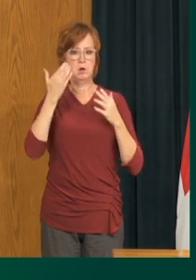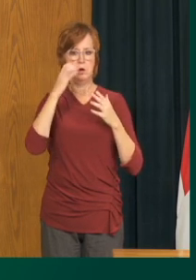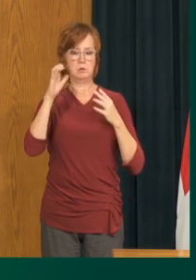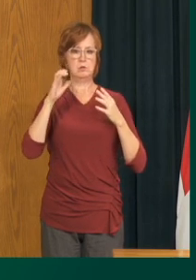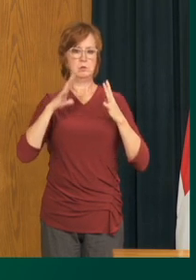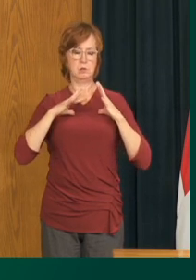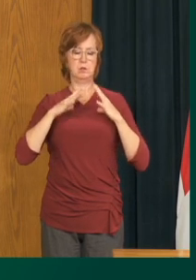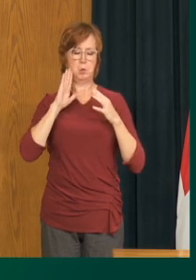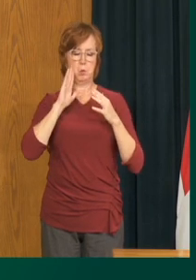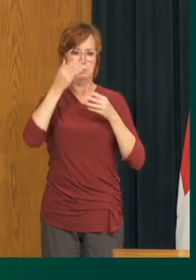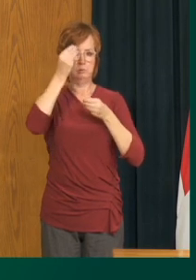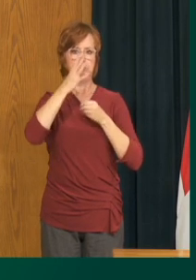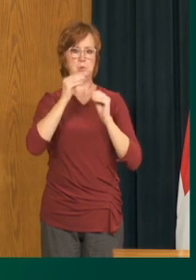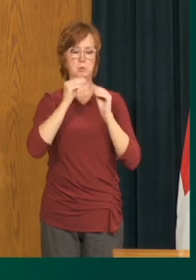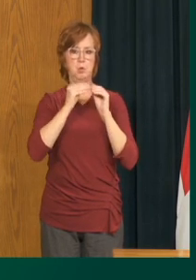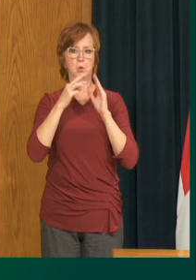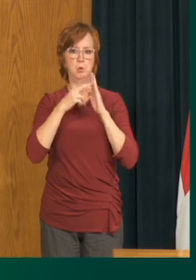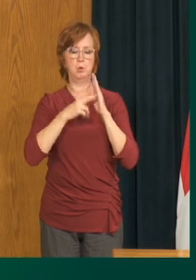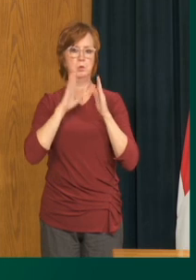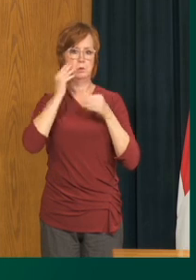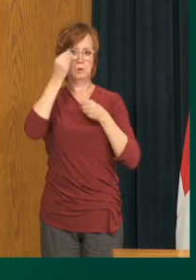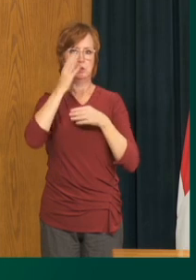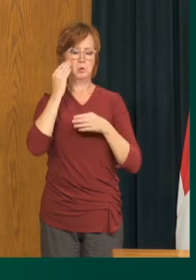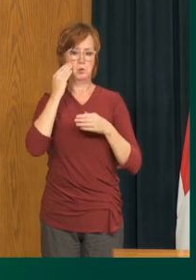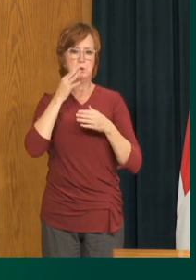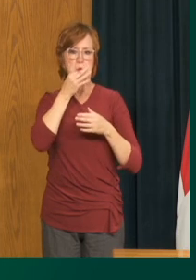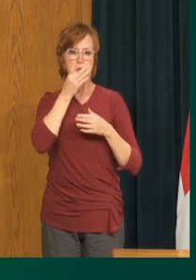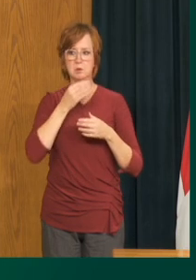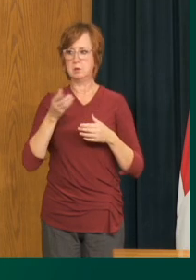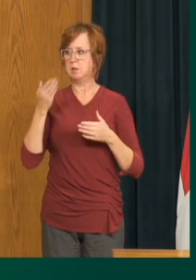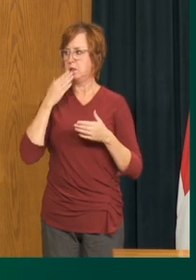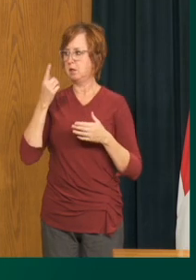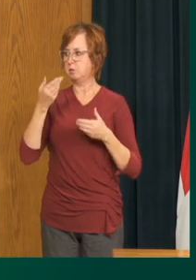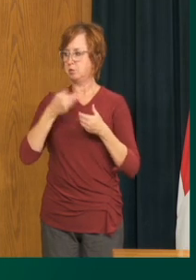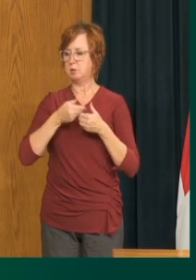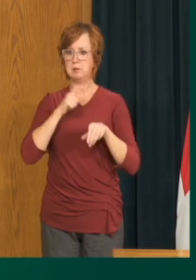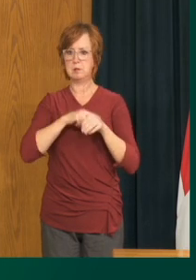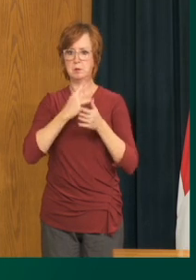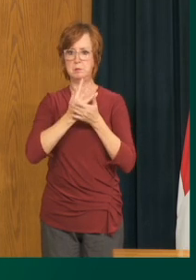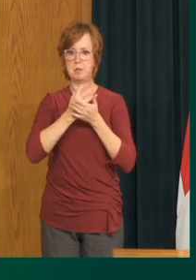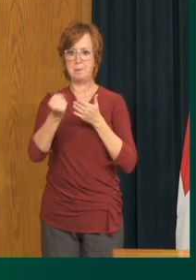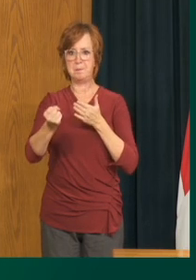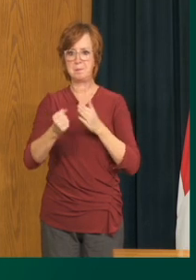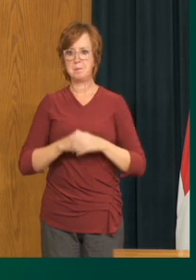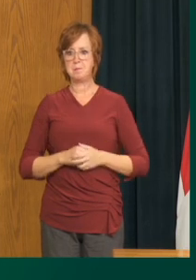as required. Thanks very much for joining us today, everyone. That concludes your time.